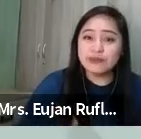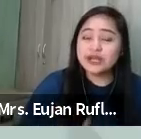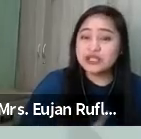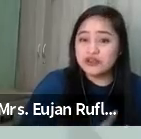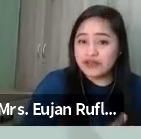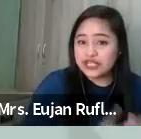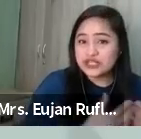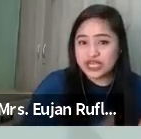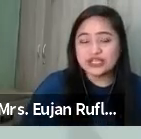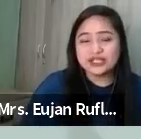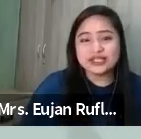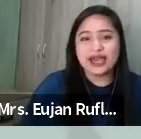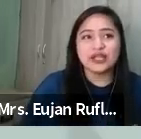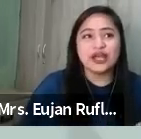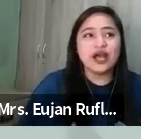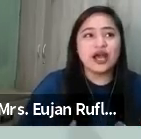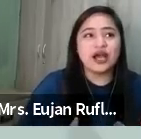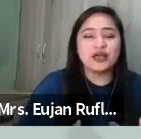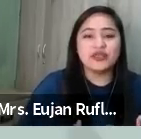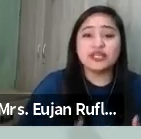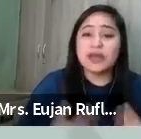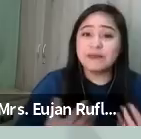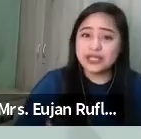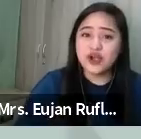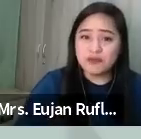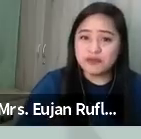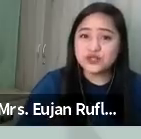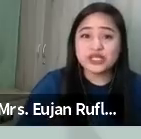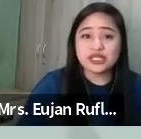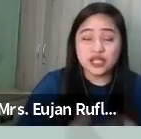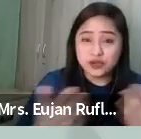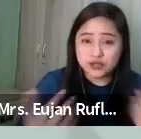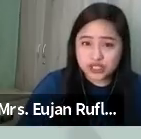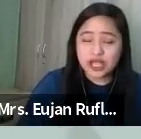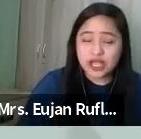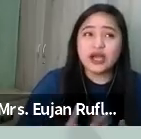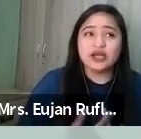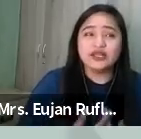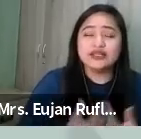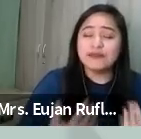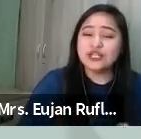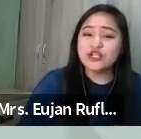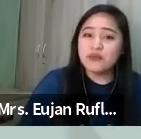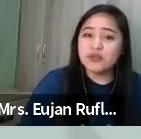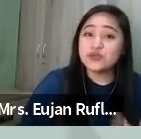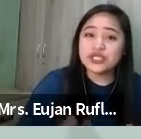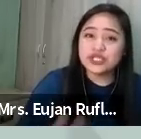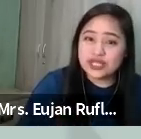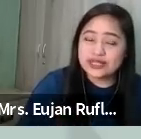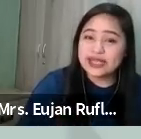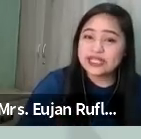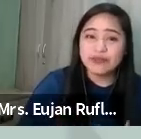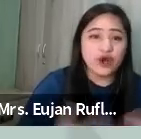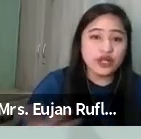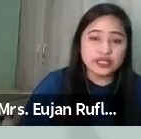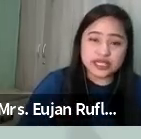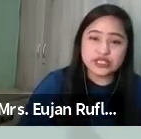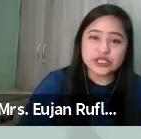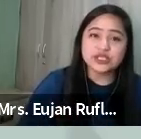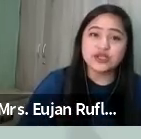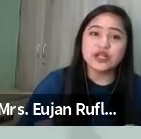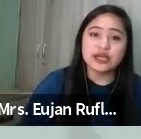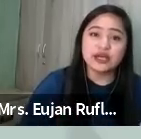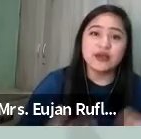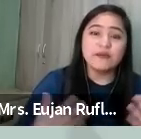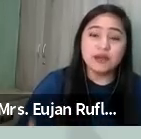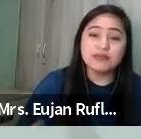the Department of Education side, the DepEd Commons was launched. The DepEd Commons was utilized by all the